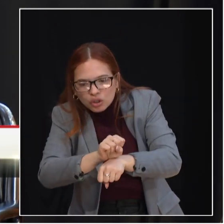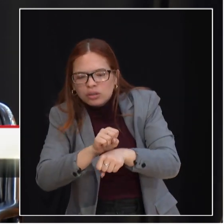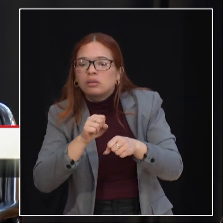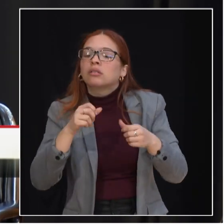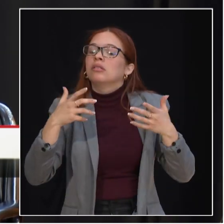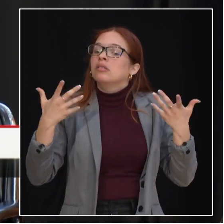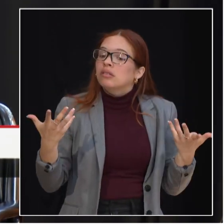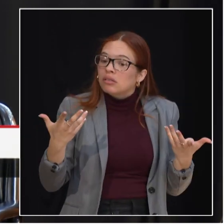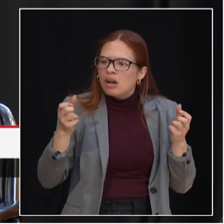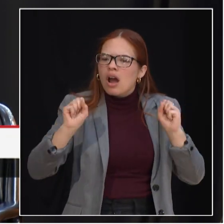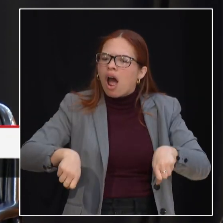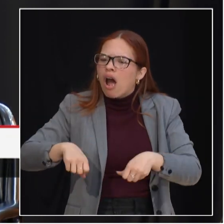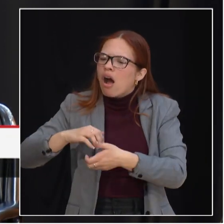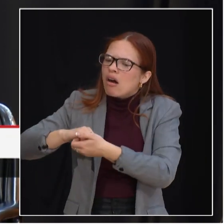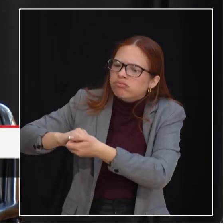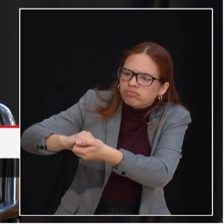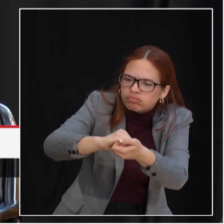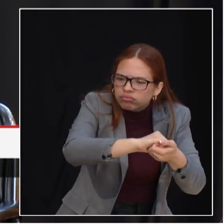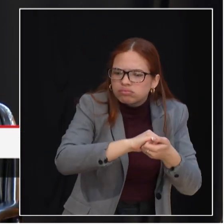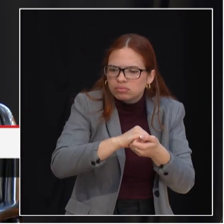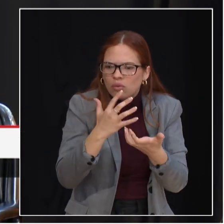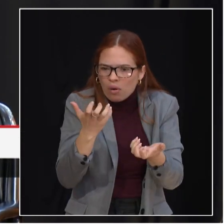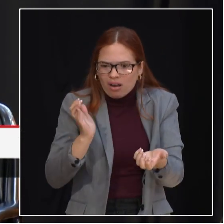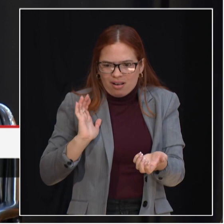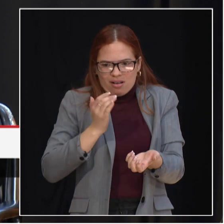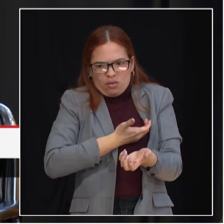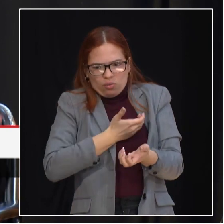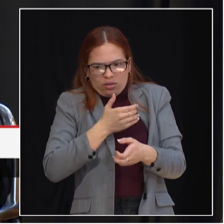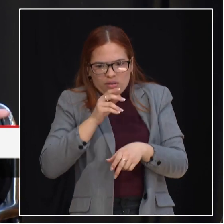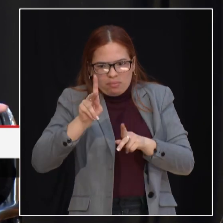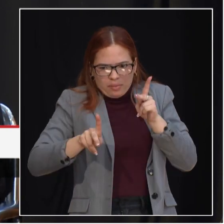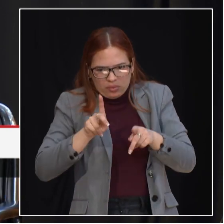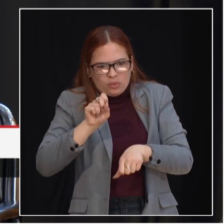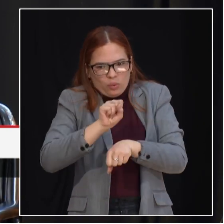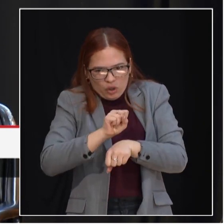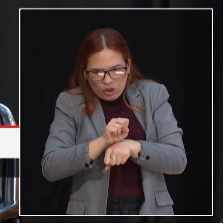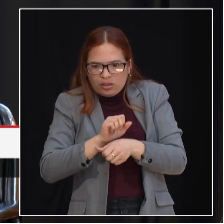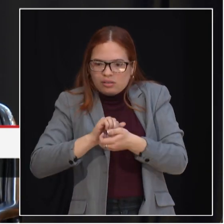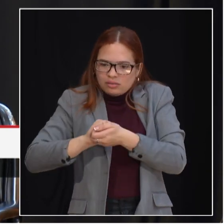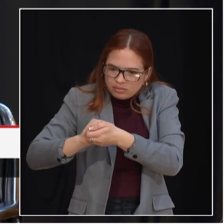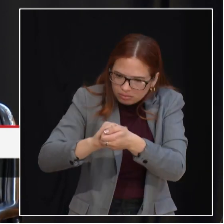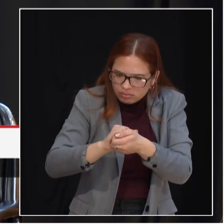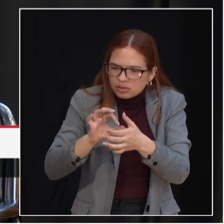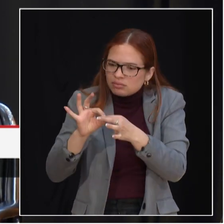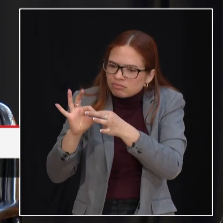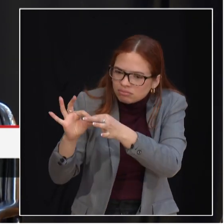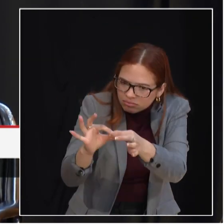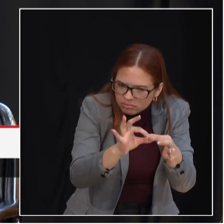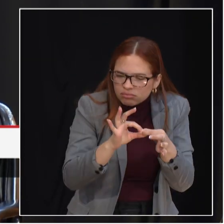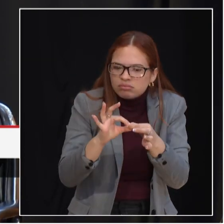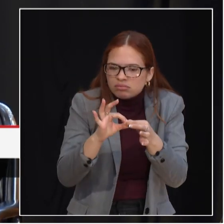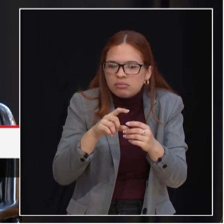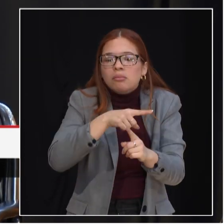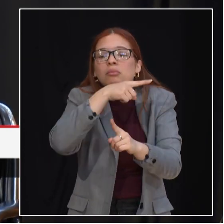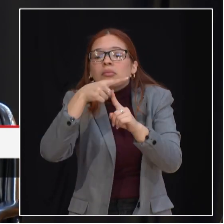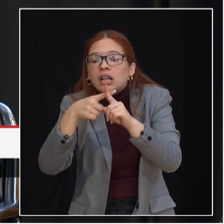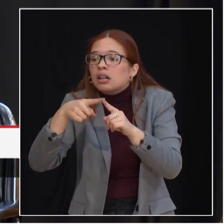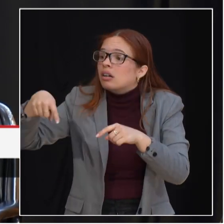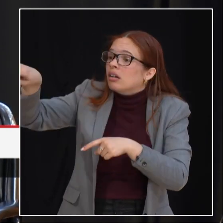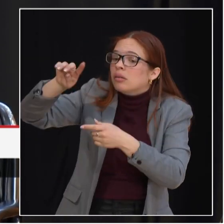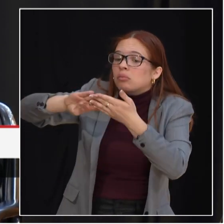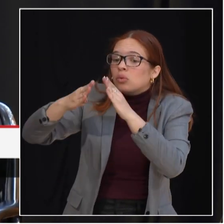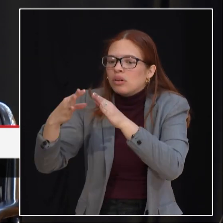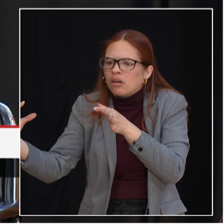collaboration. We want our people to collaborate together, but also with the community. So we're building a space, too, that will engage the